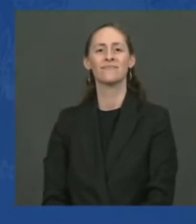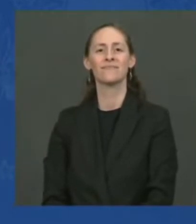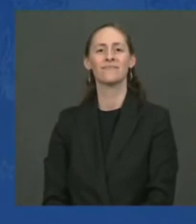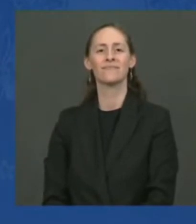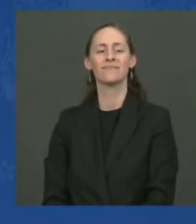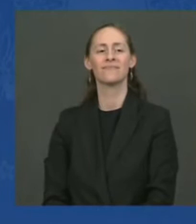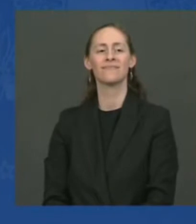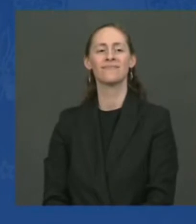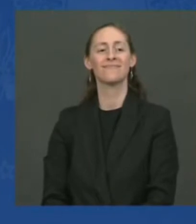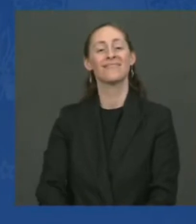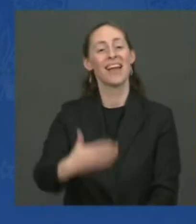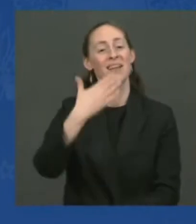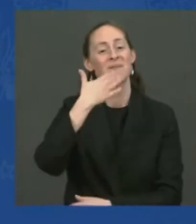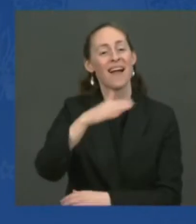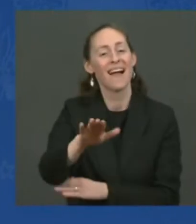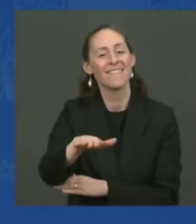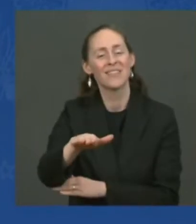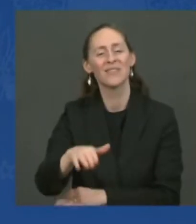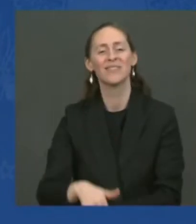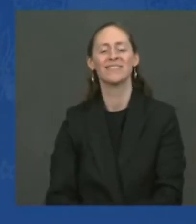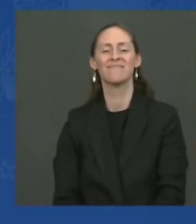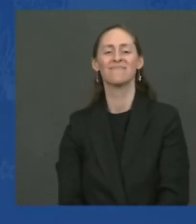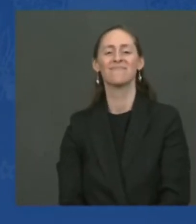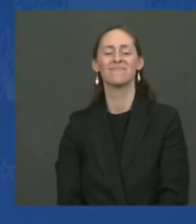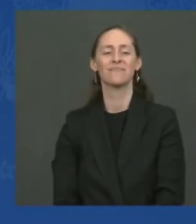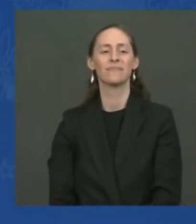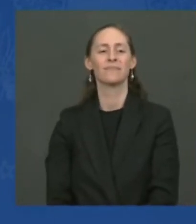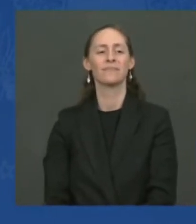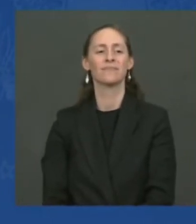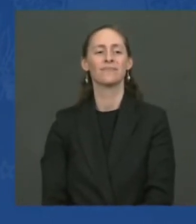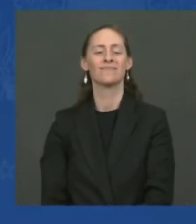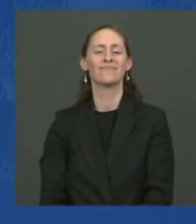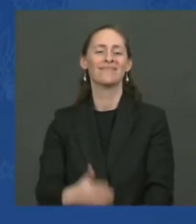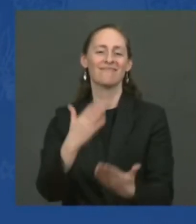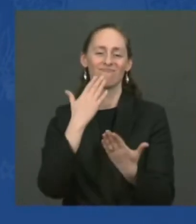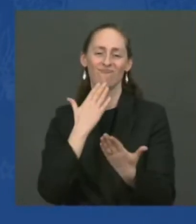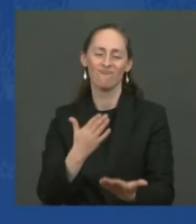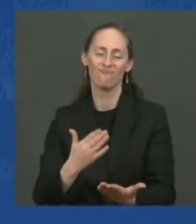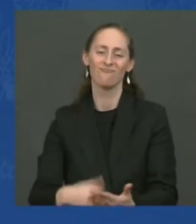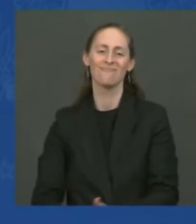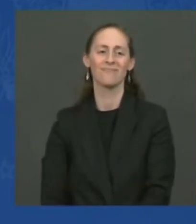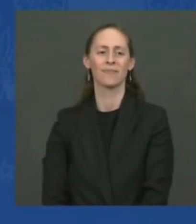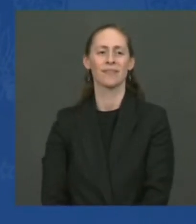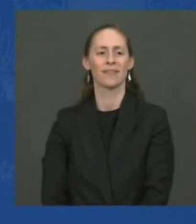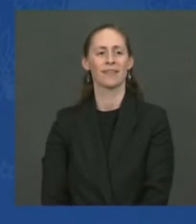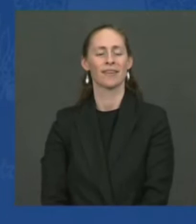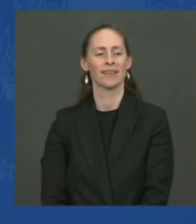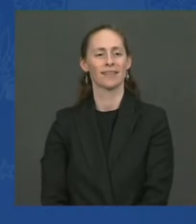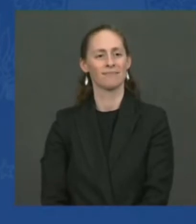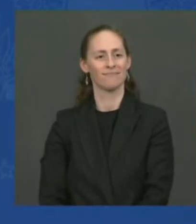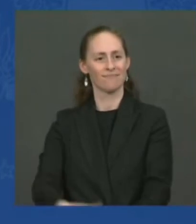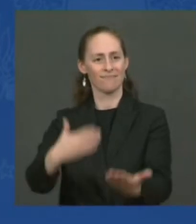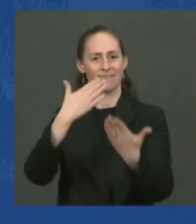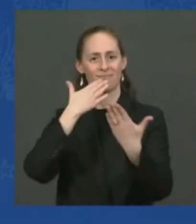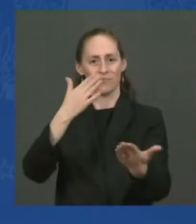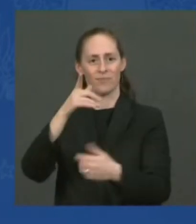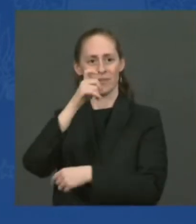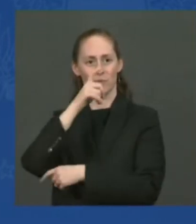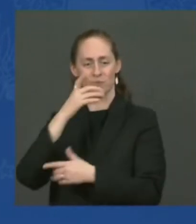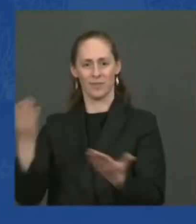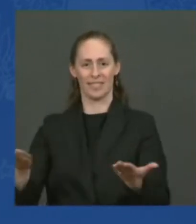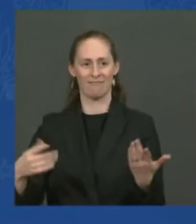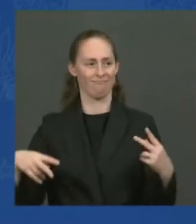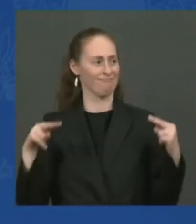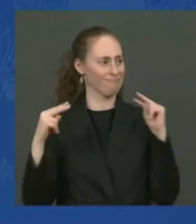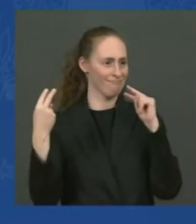Good afternoon, everyone. Thank you so much to everyone who made today possible. I especially